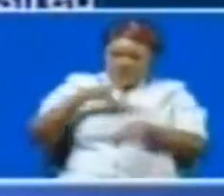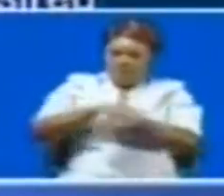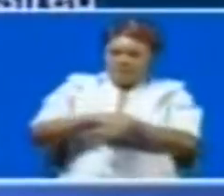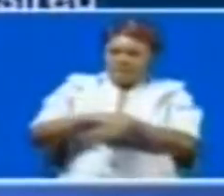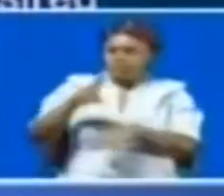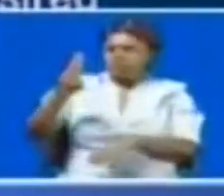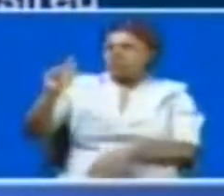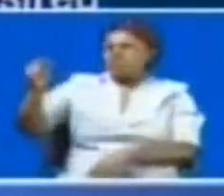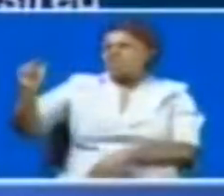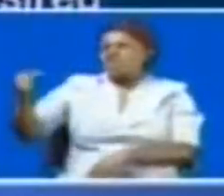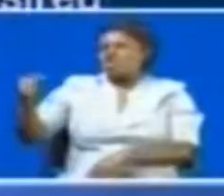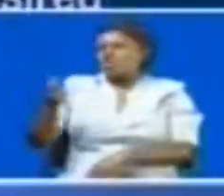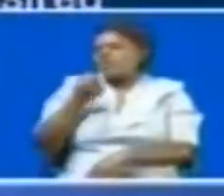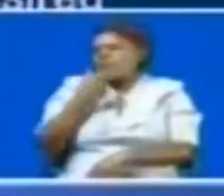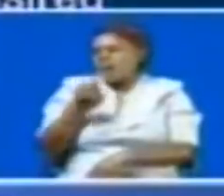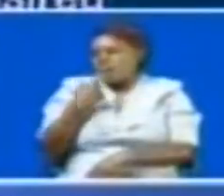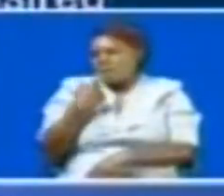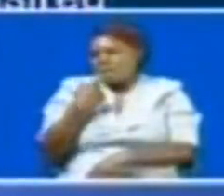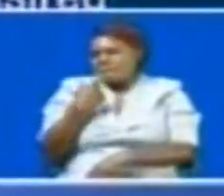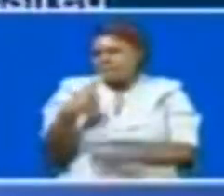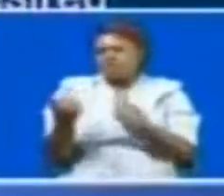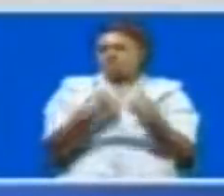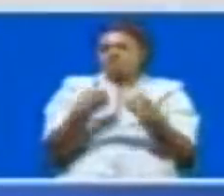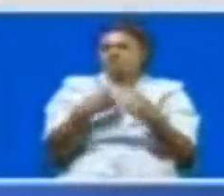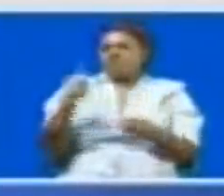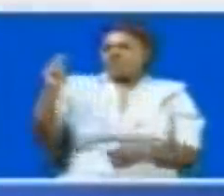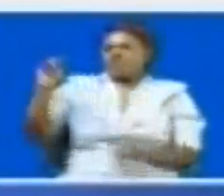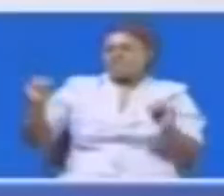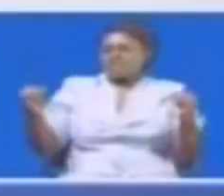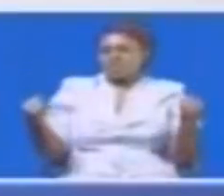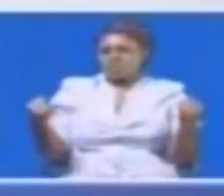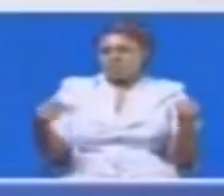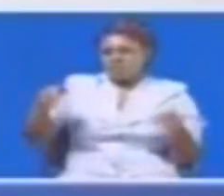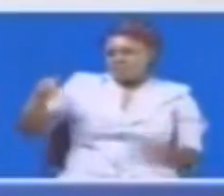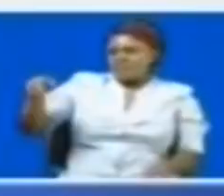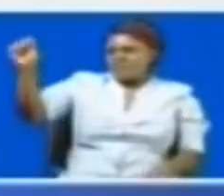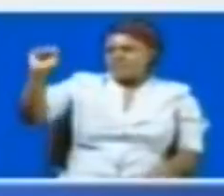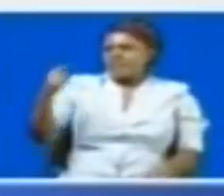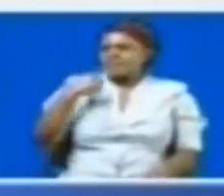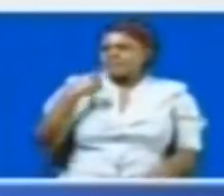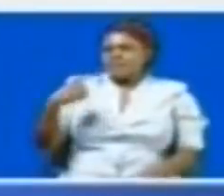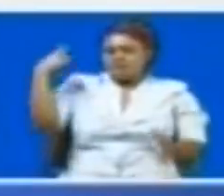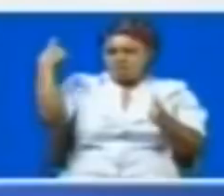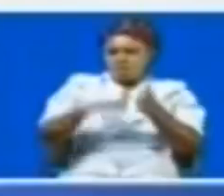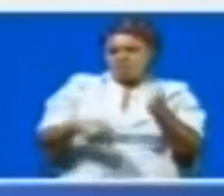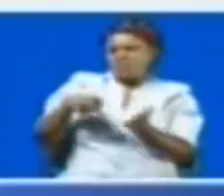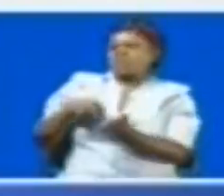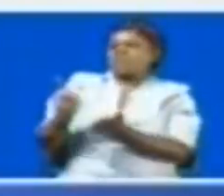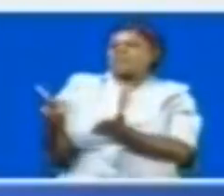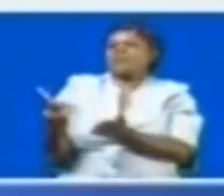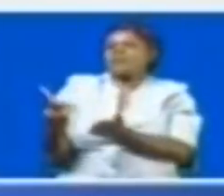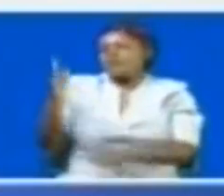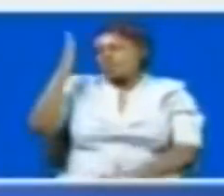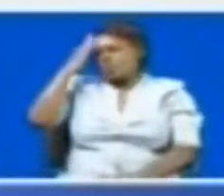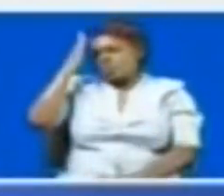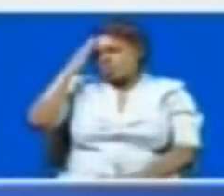2 million doses of Zithromax. Speaking to KTN News, the PS said the charges will be paid. You